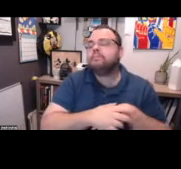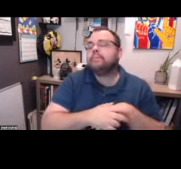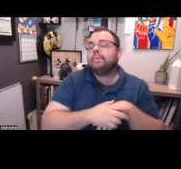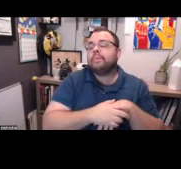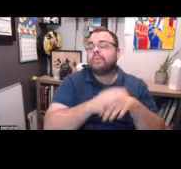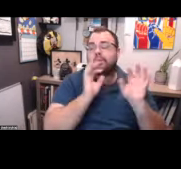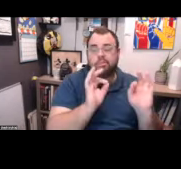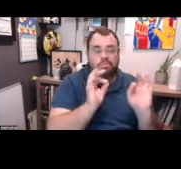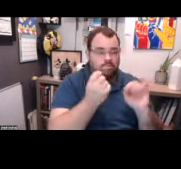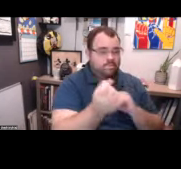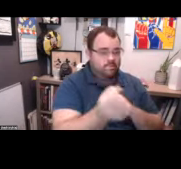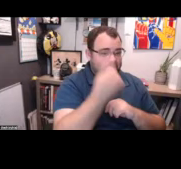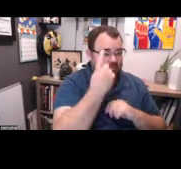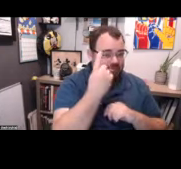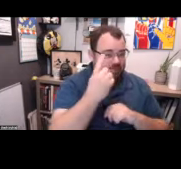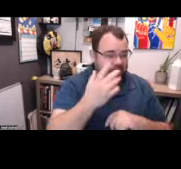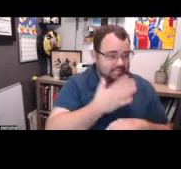So,